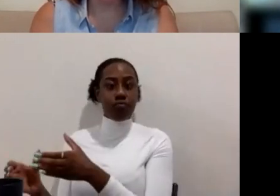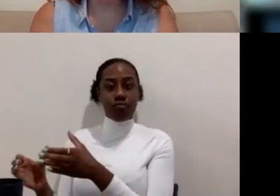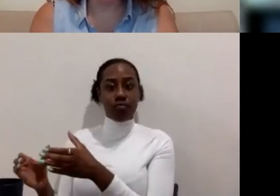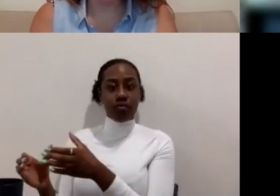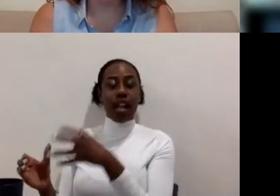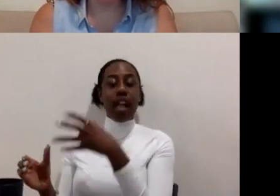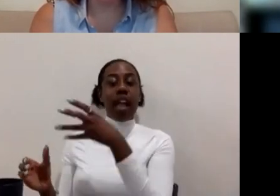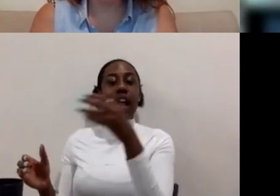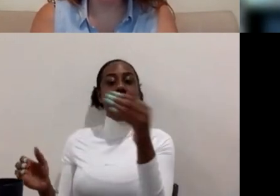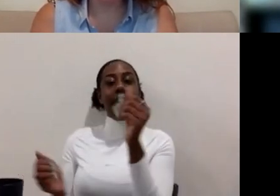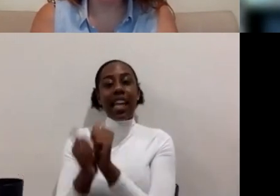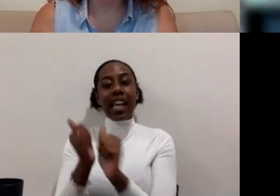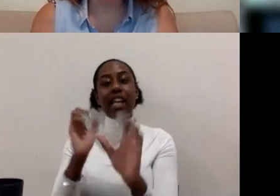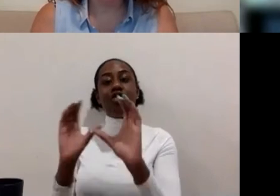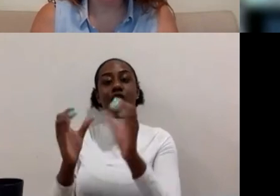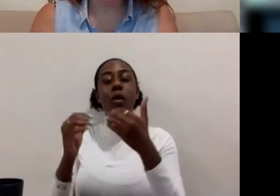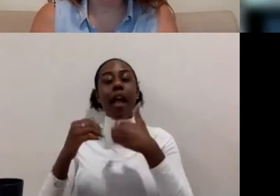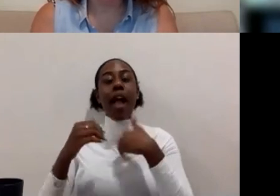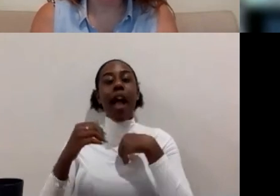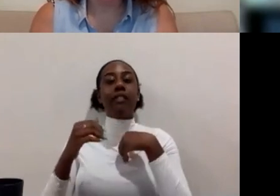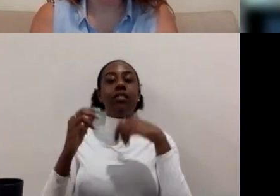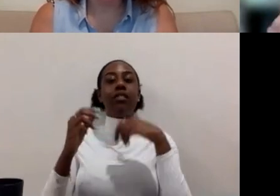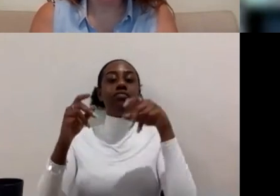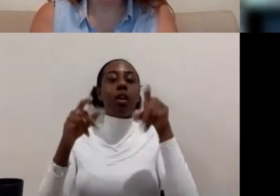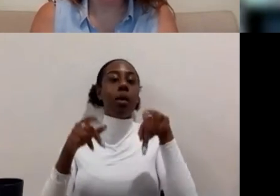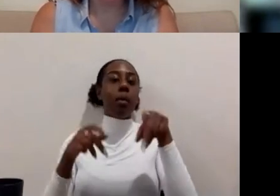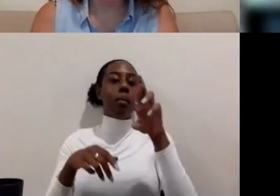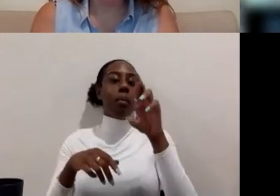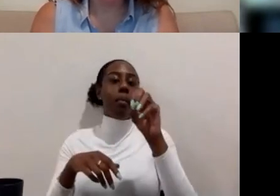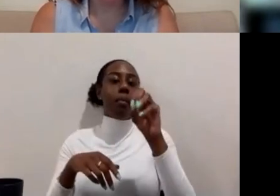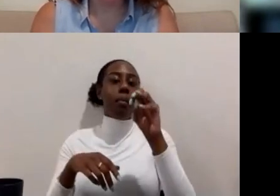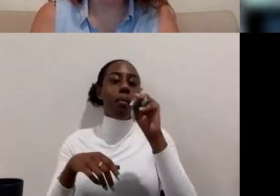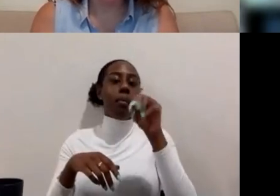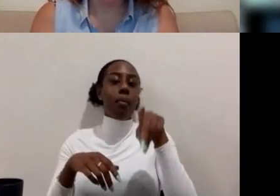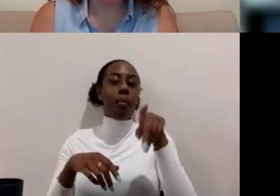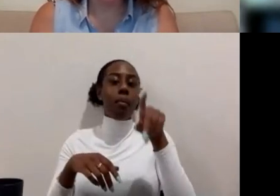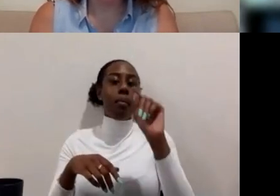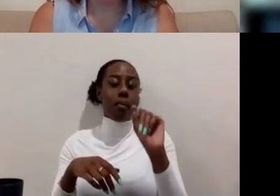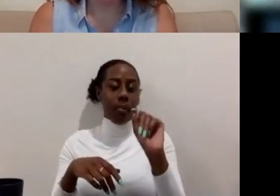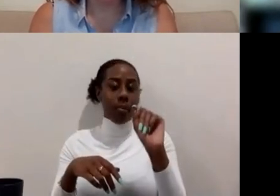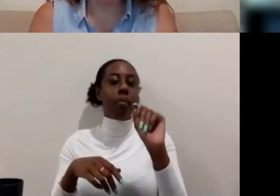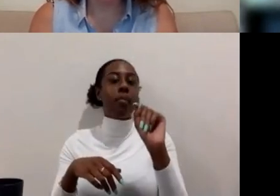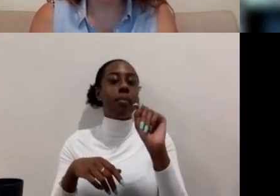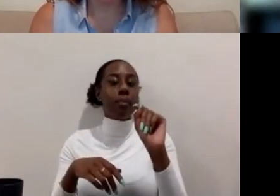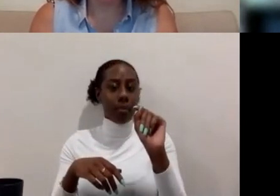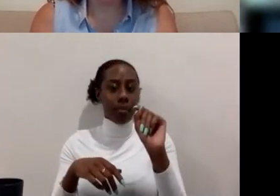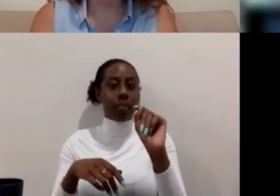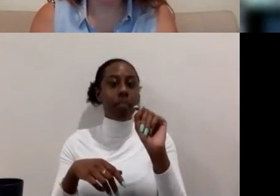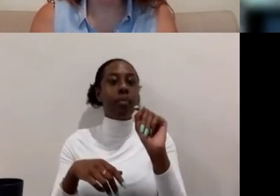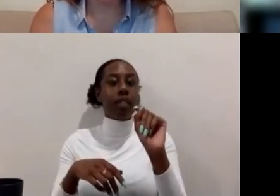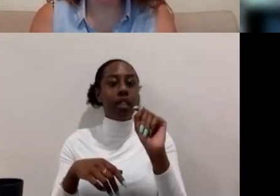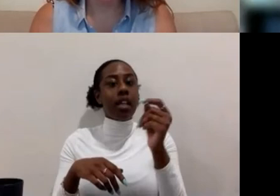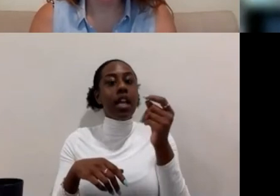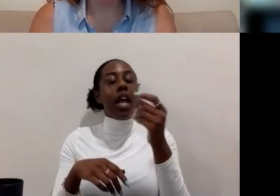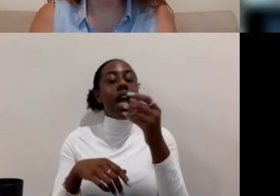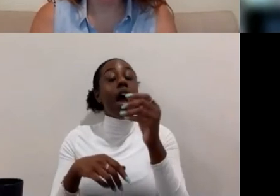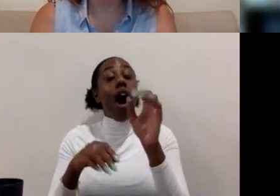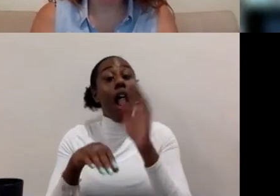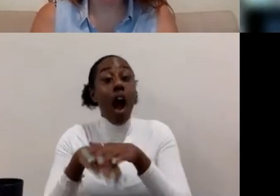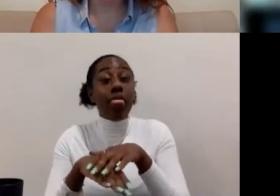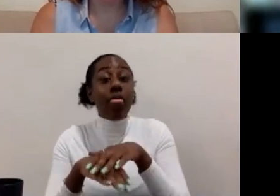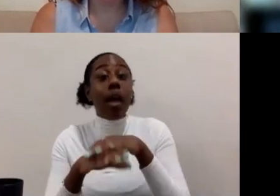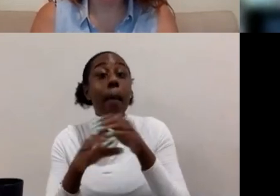And each group has a prompt, and the participant guide is a Google Doc where folks can write down their names